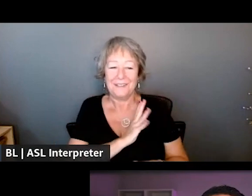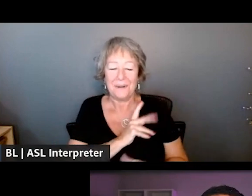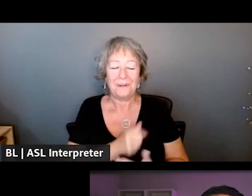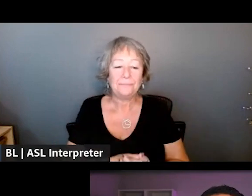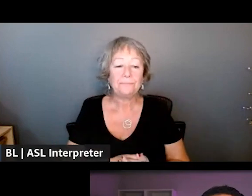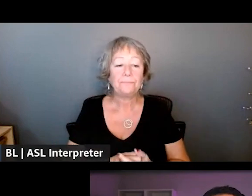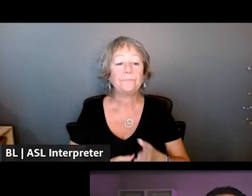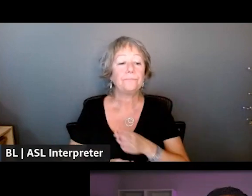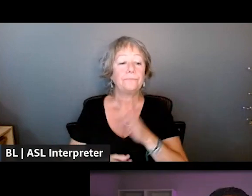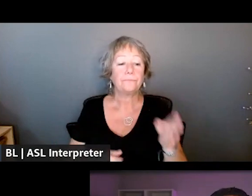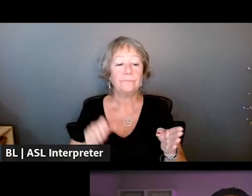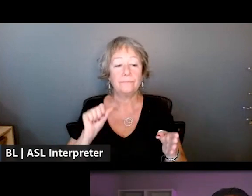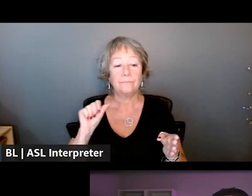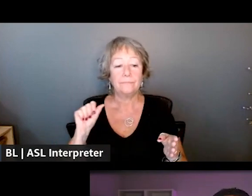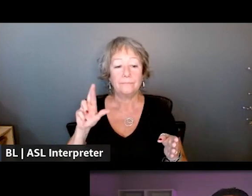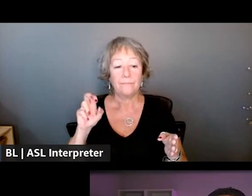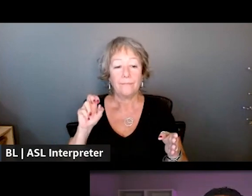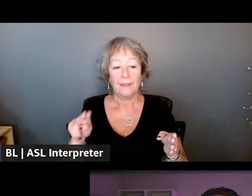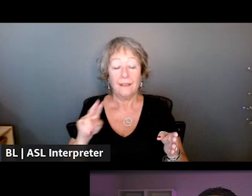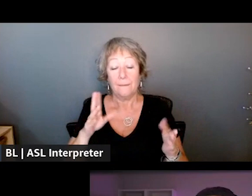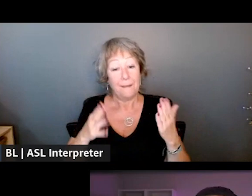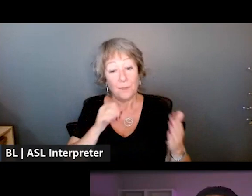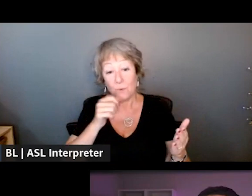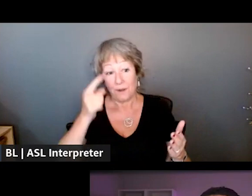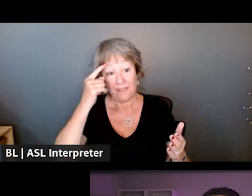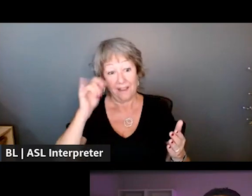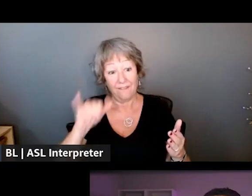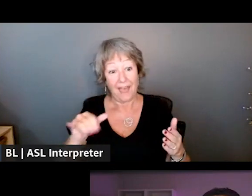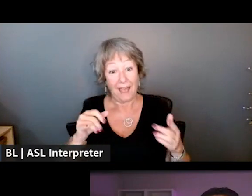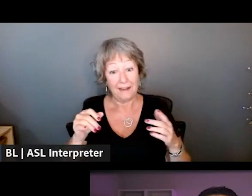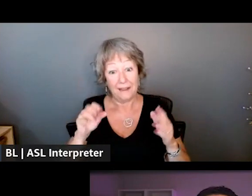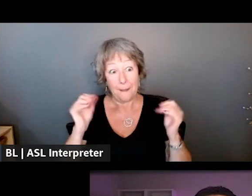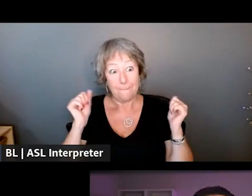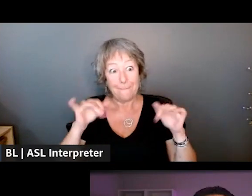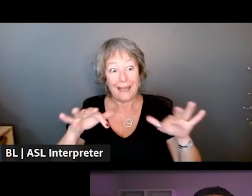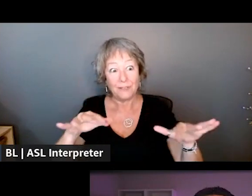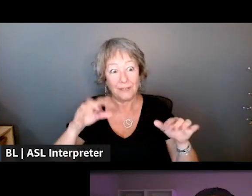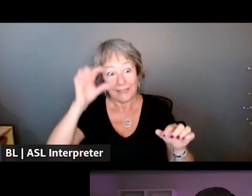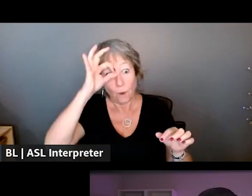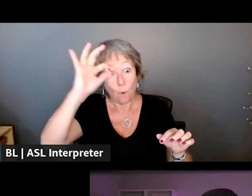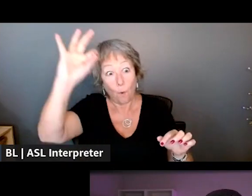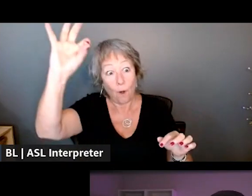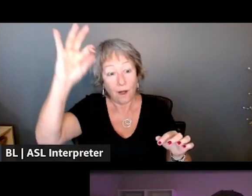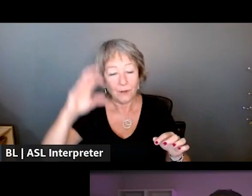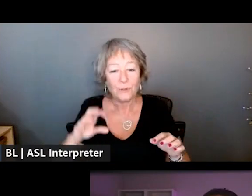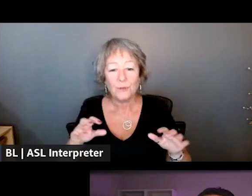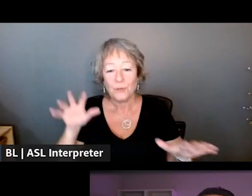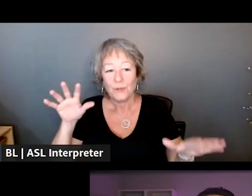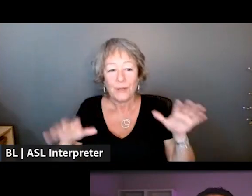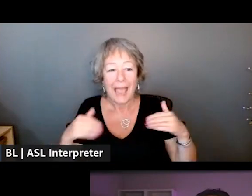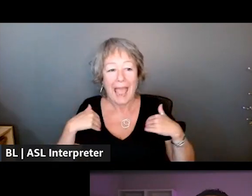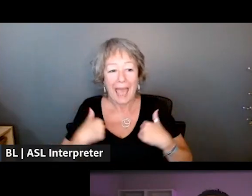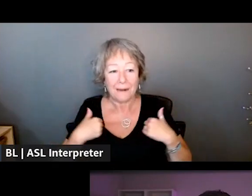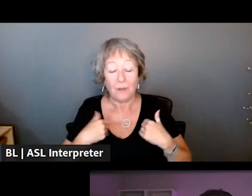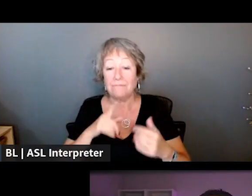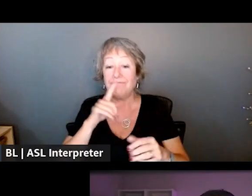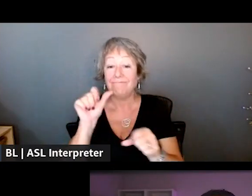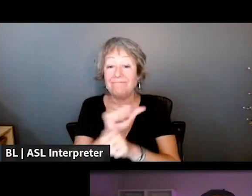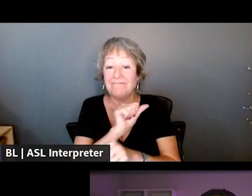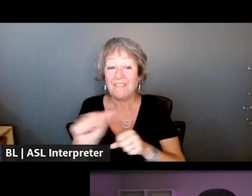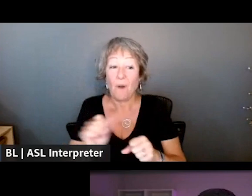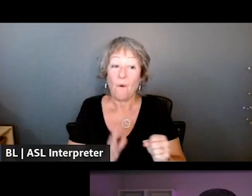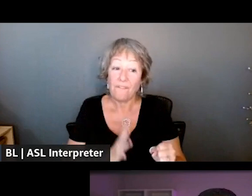I did fact check it. You probably wouldn't think of a magical horned creature typically seen on children's lunchboxes, but it's true. The unicorn really is the